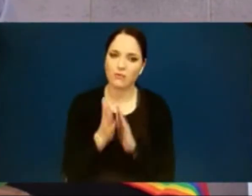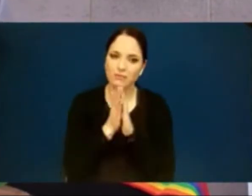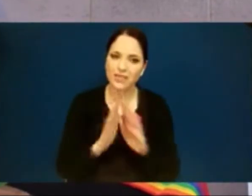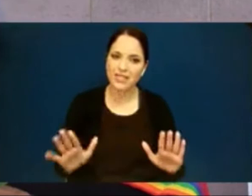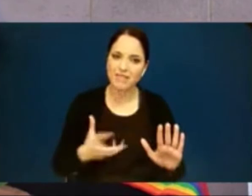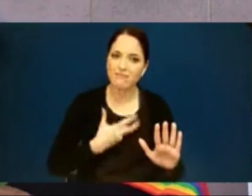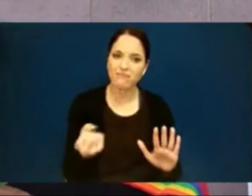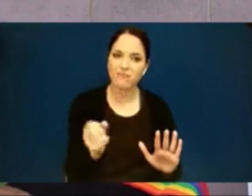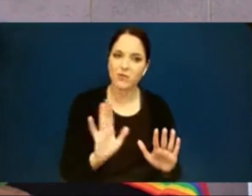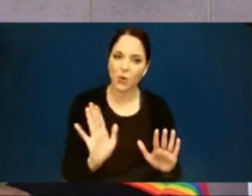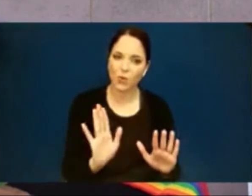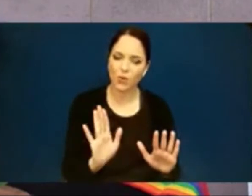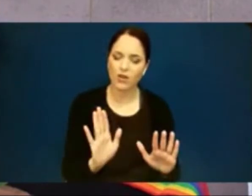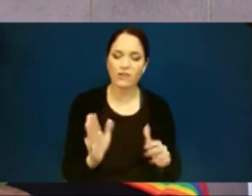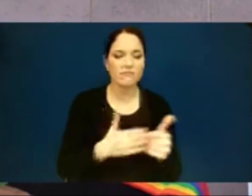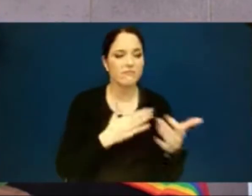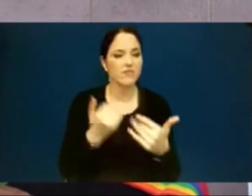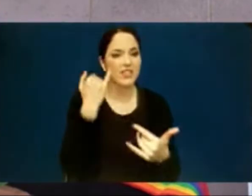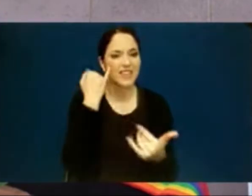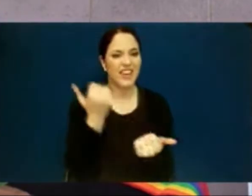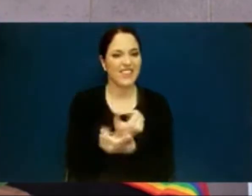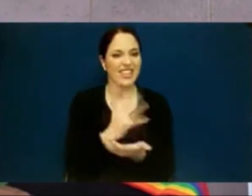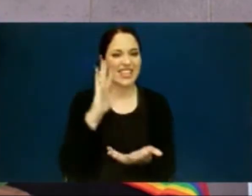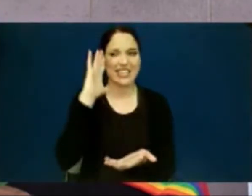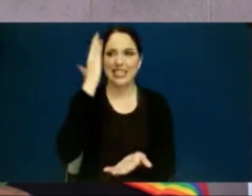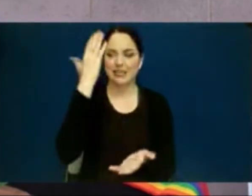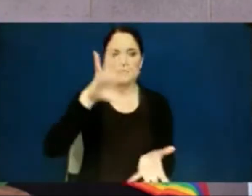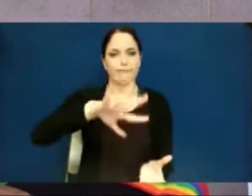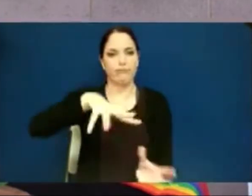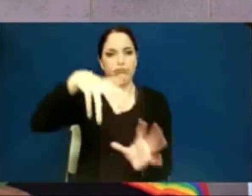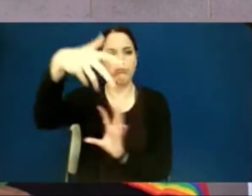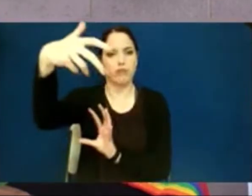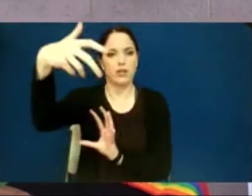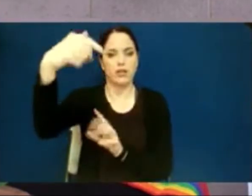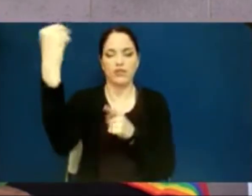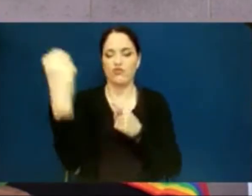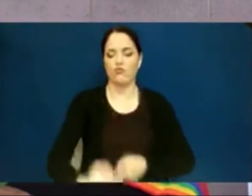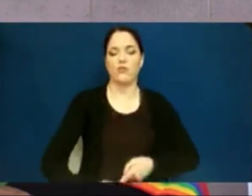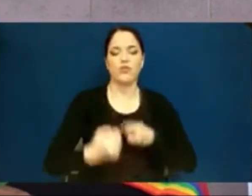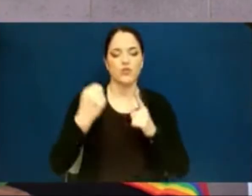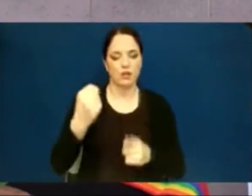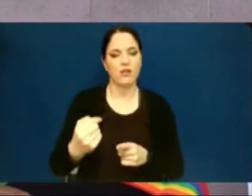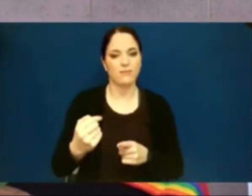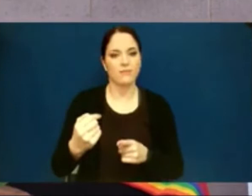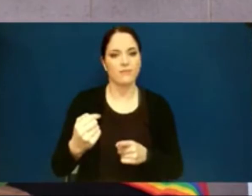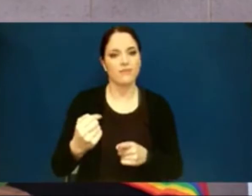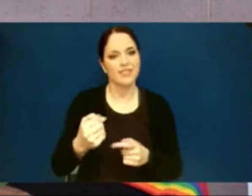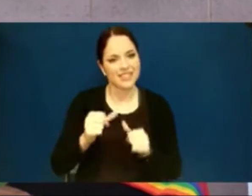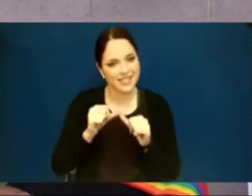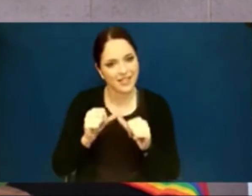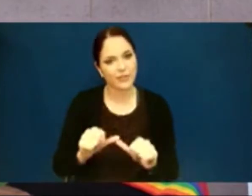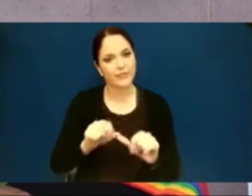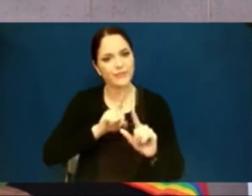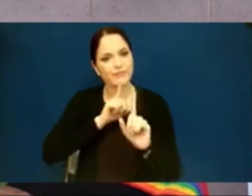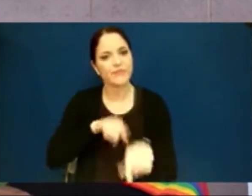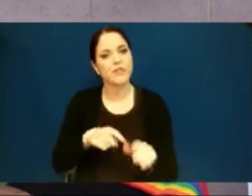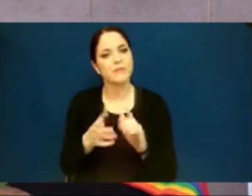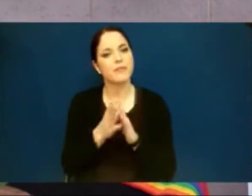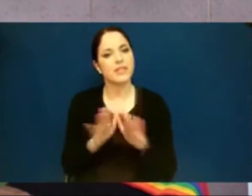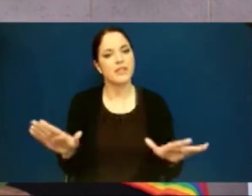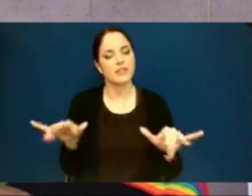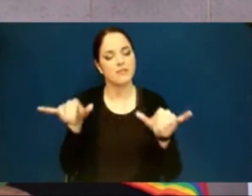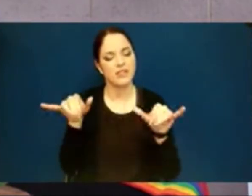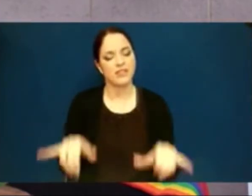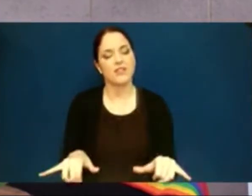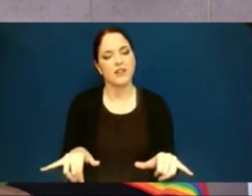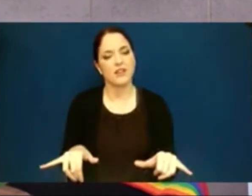world seems upset. Peace, be still. Peace, the small voice